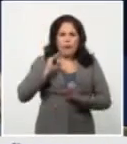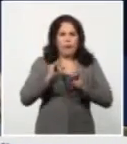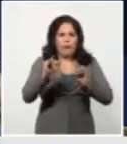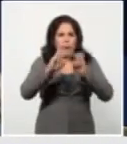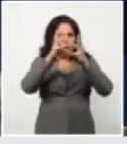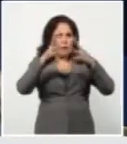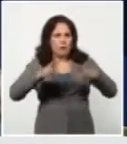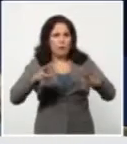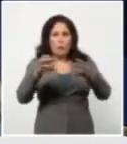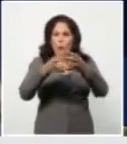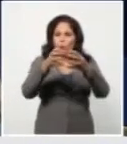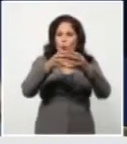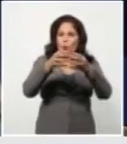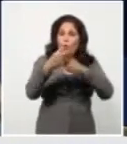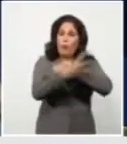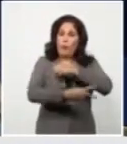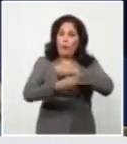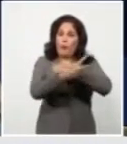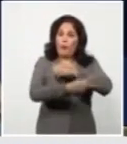Medicine Hospital.